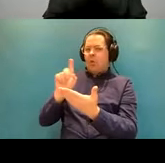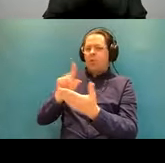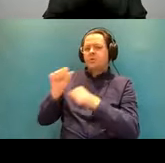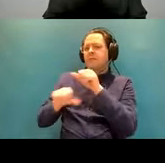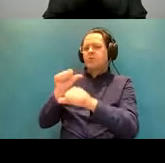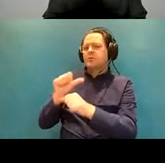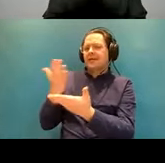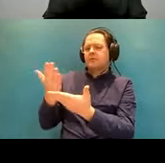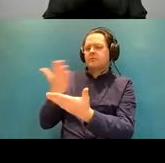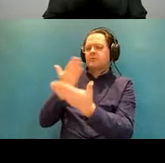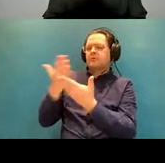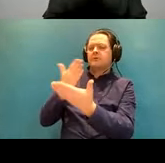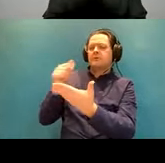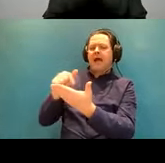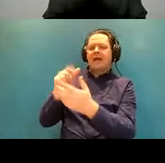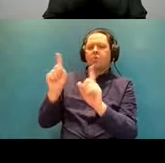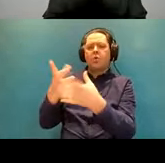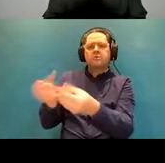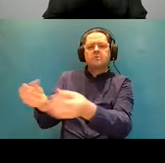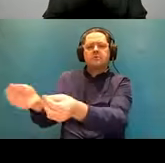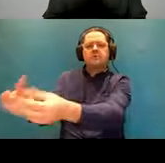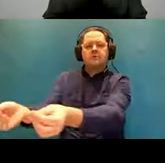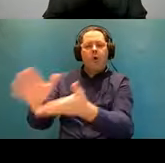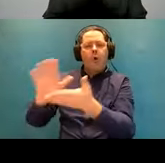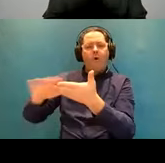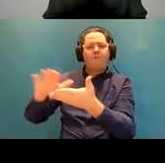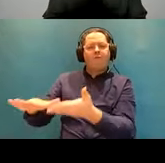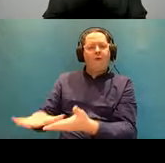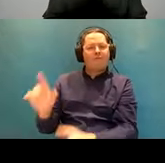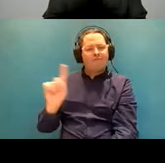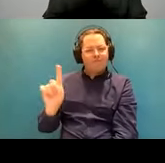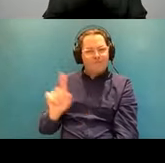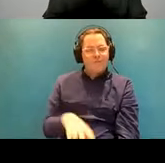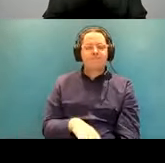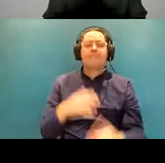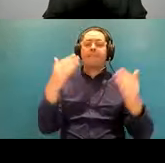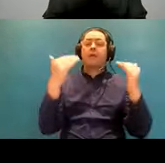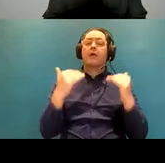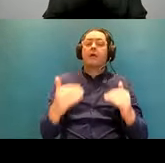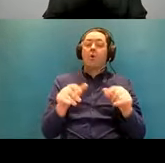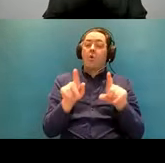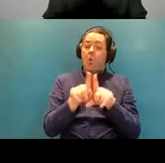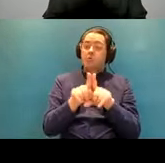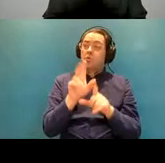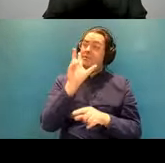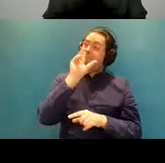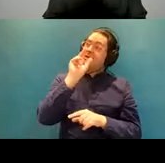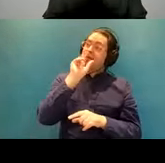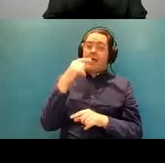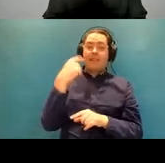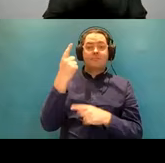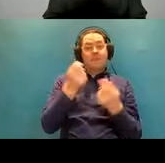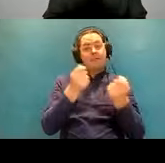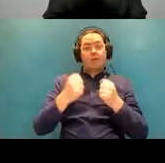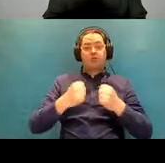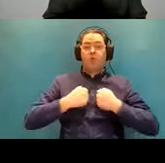How are these spaces defined, designed, managed and created beyond the speaker level? So, okay, we need to look at speakers managing their own particular spaces, their